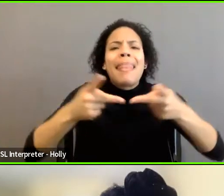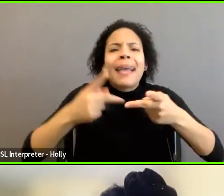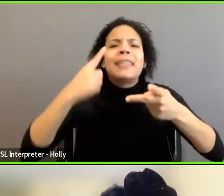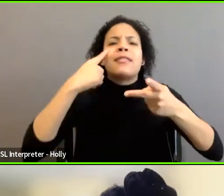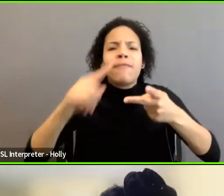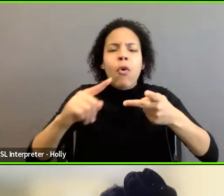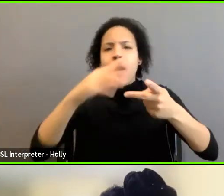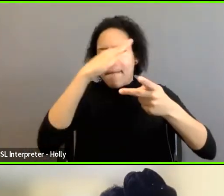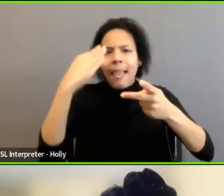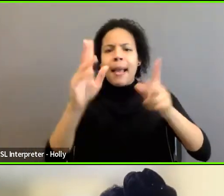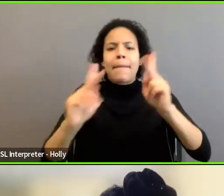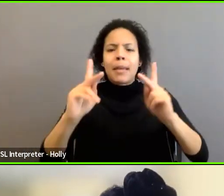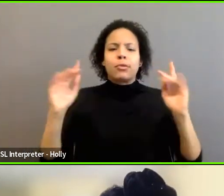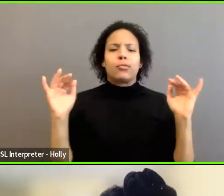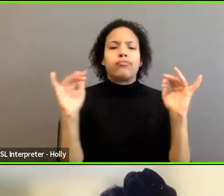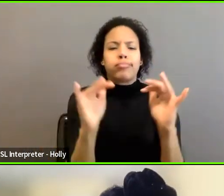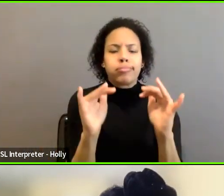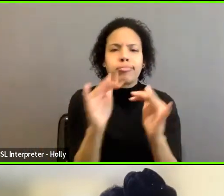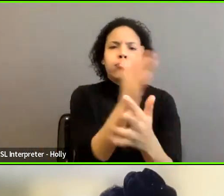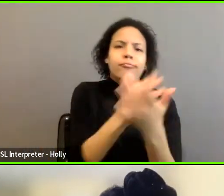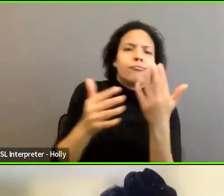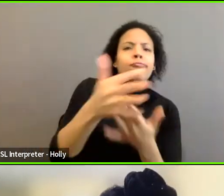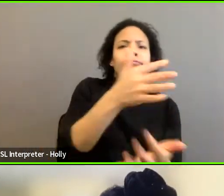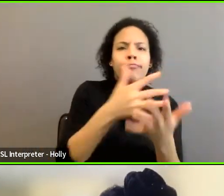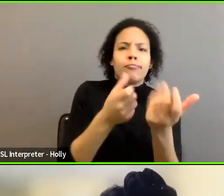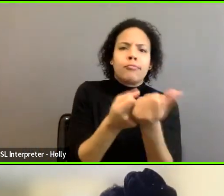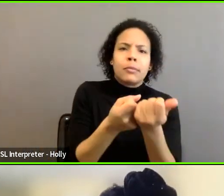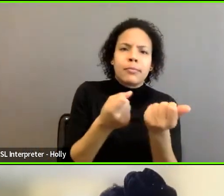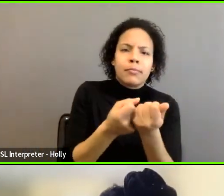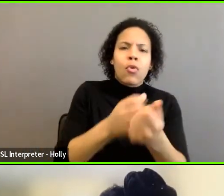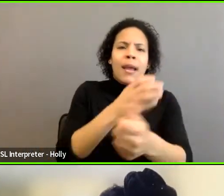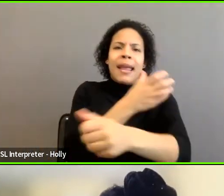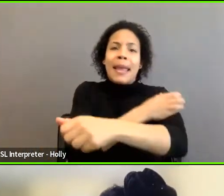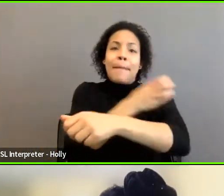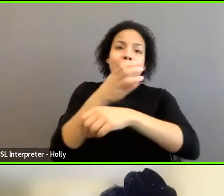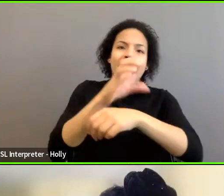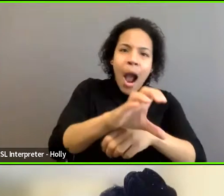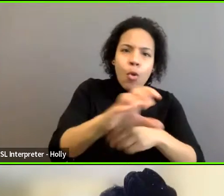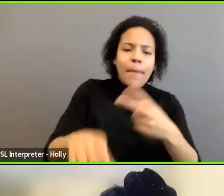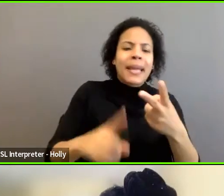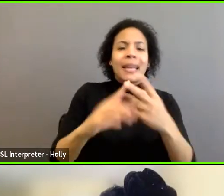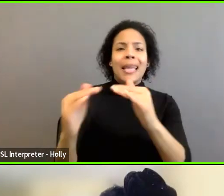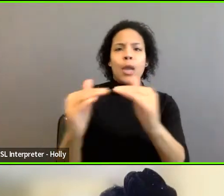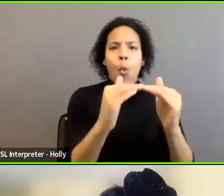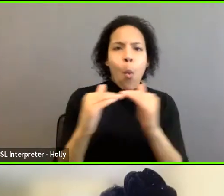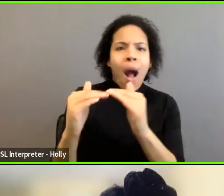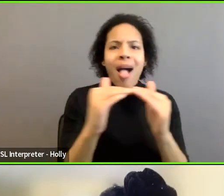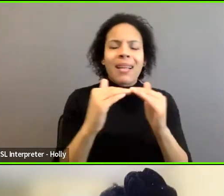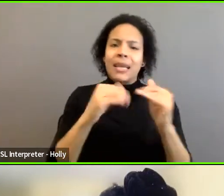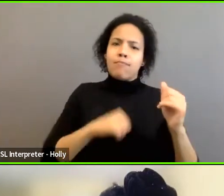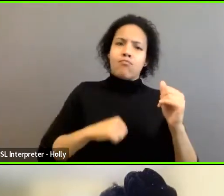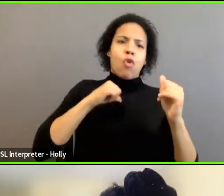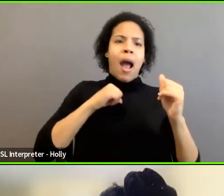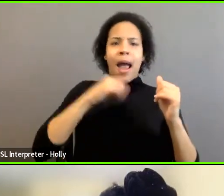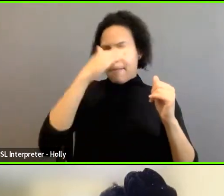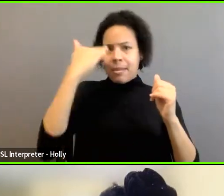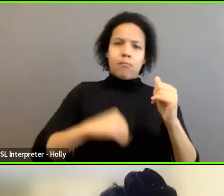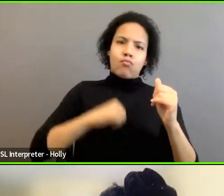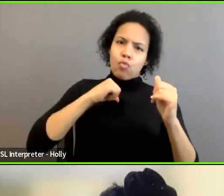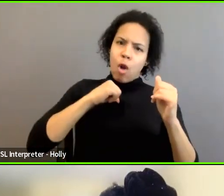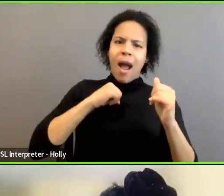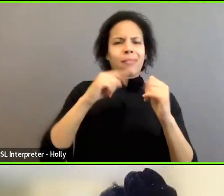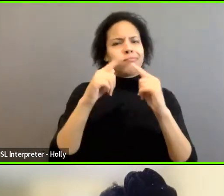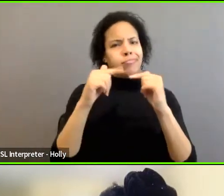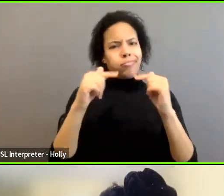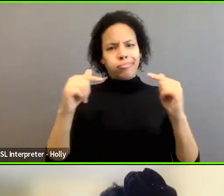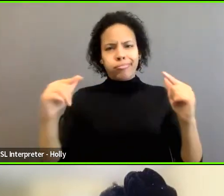it promoted racial pride and empowerment and equality. And you might be wondering, why is